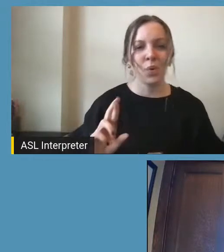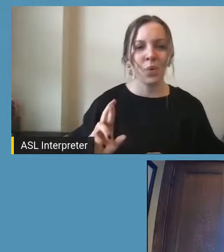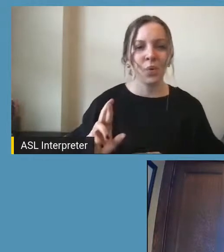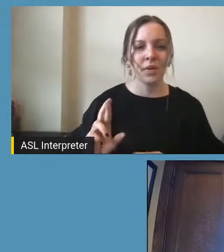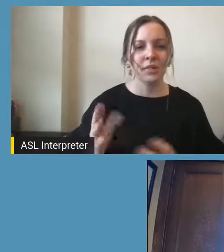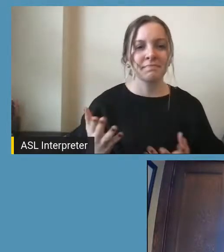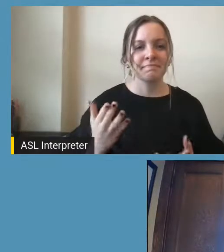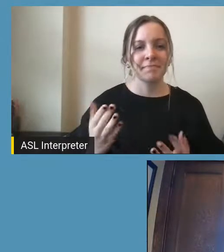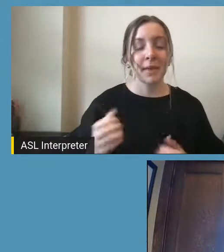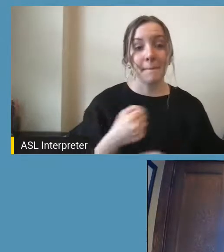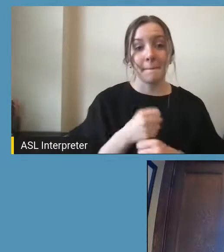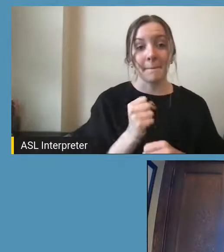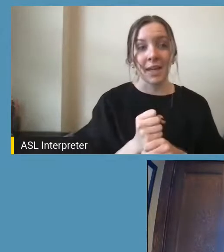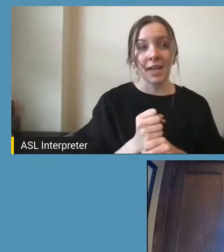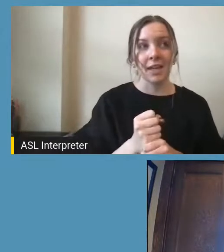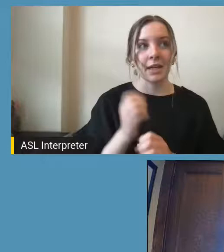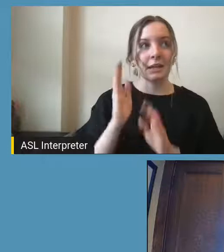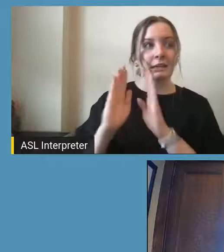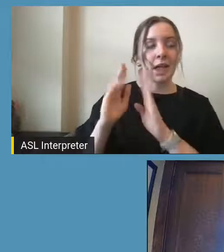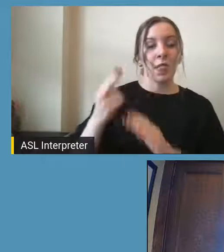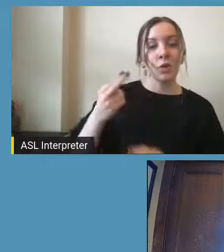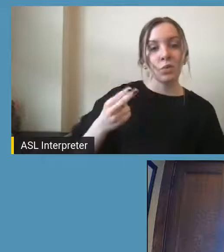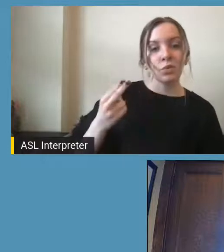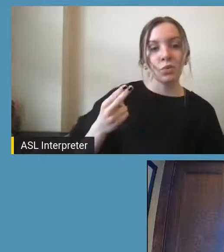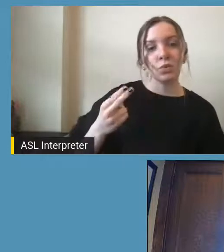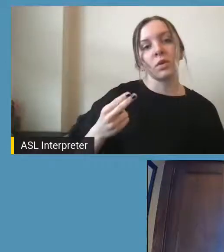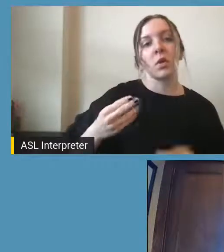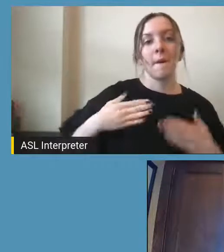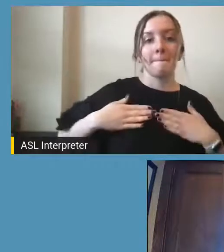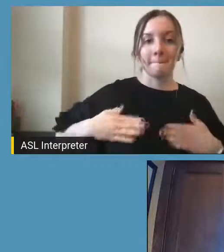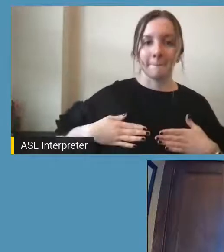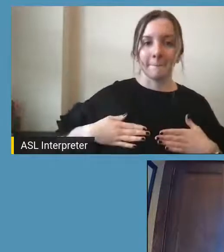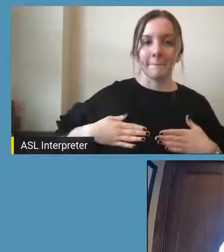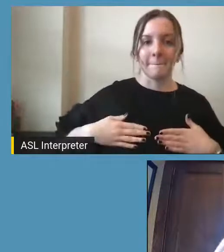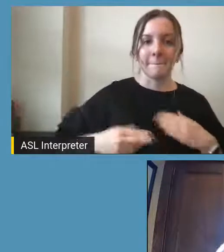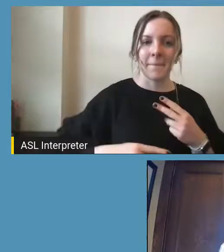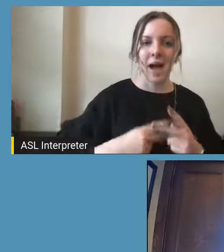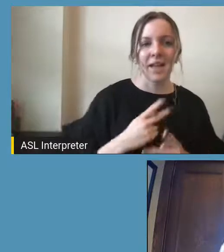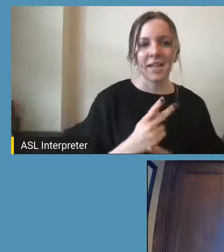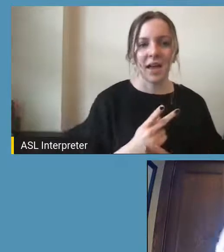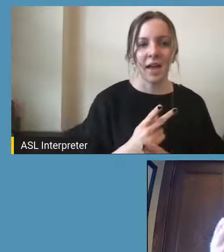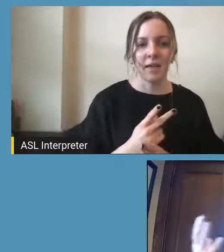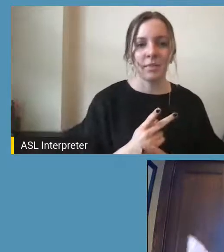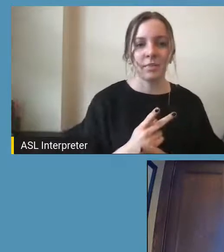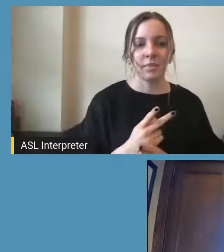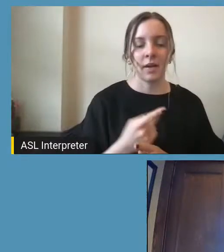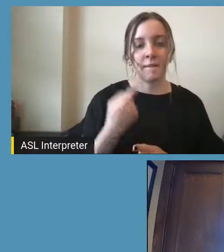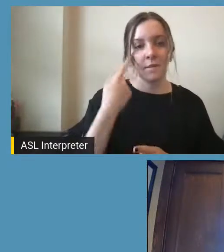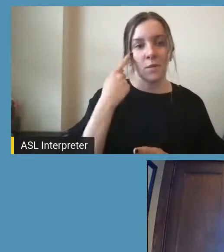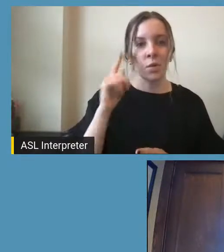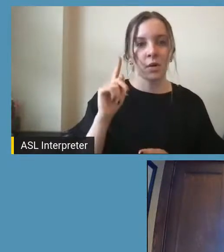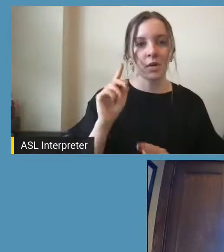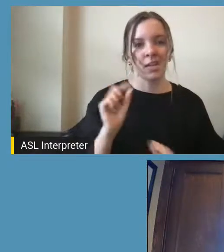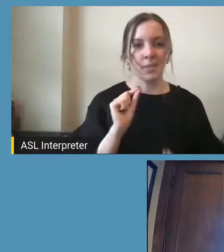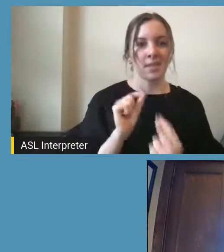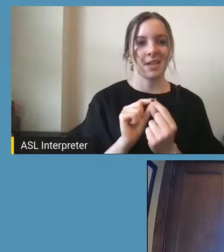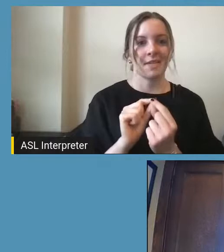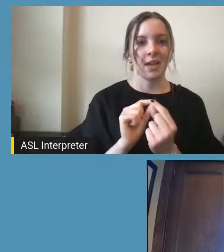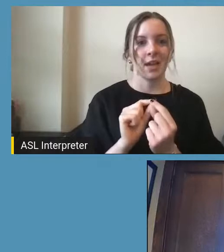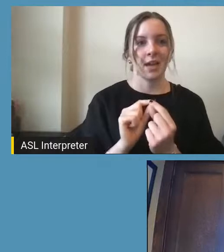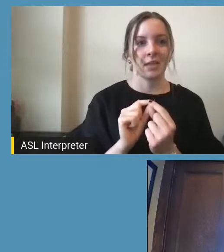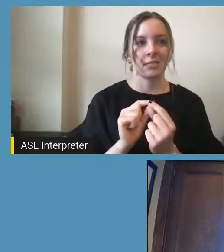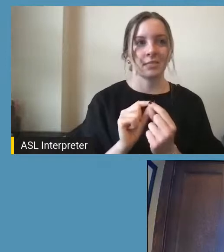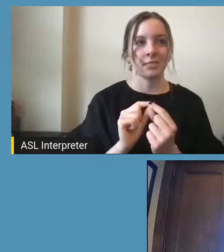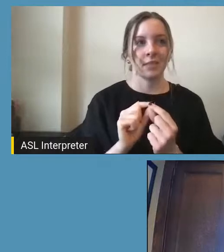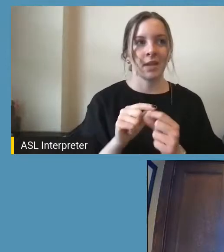anything along those lines that you would look for as you're presenting, say, the garments on a person that's designed or something along those